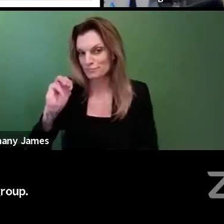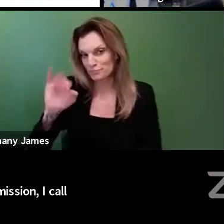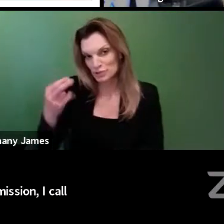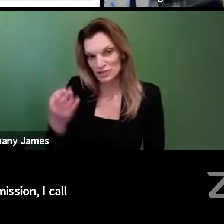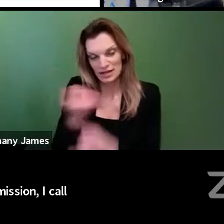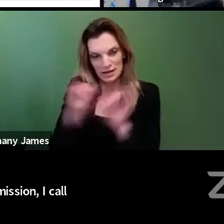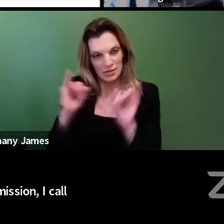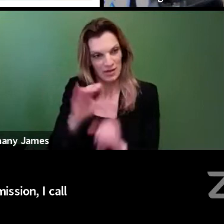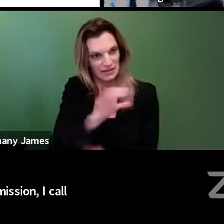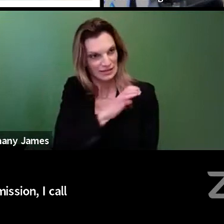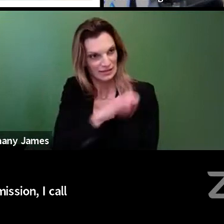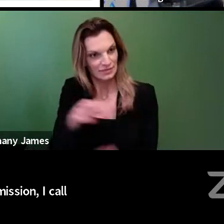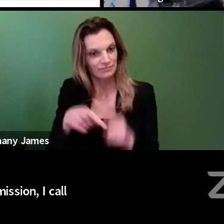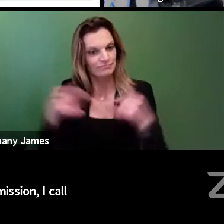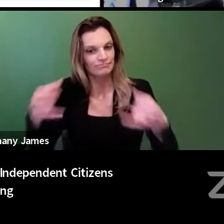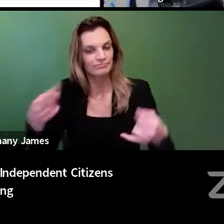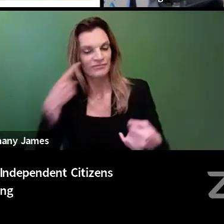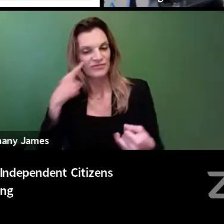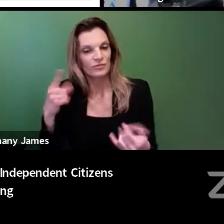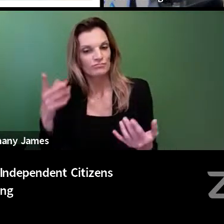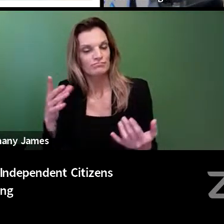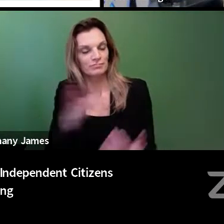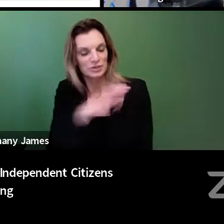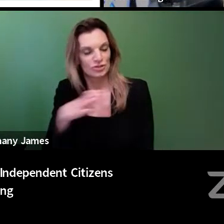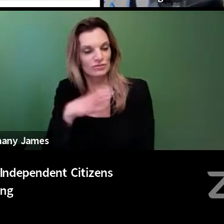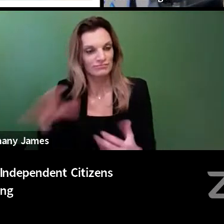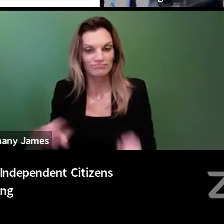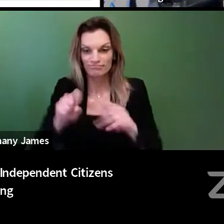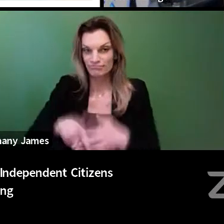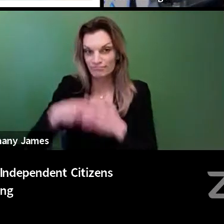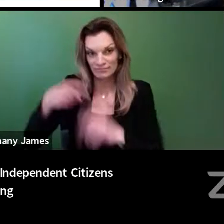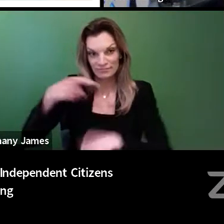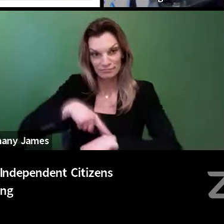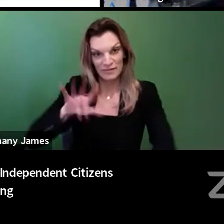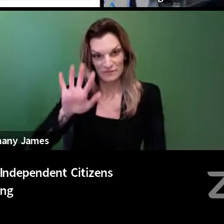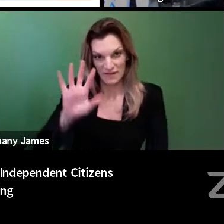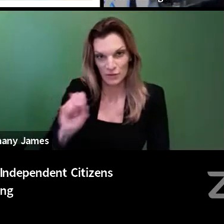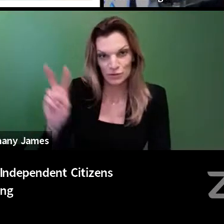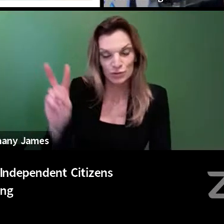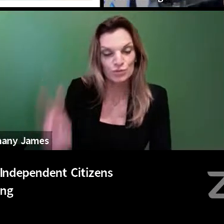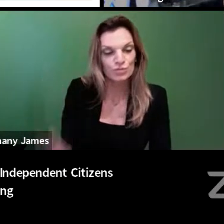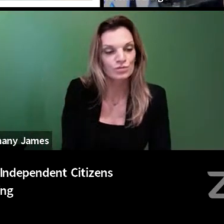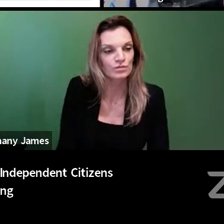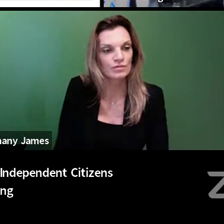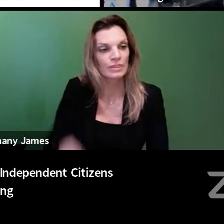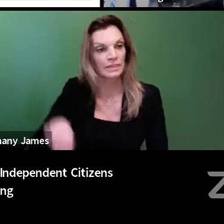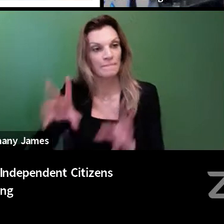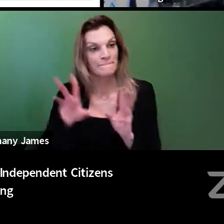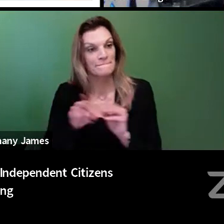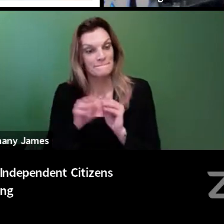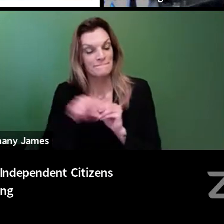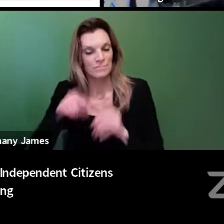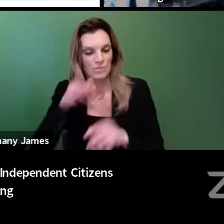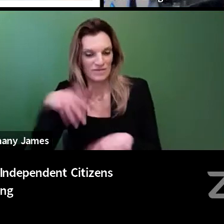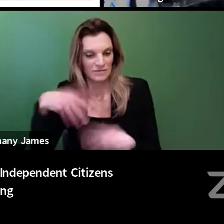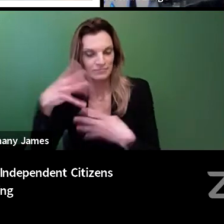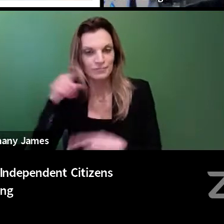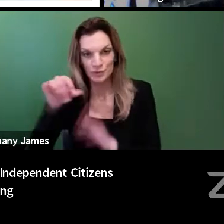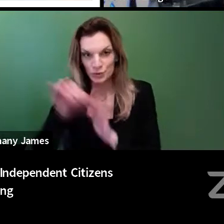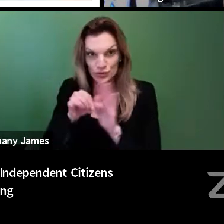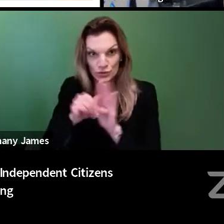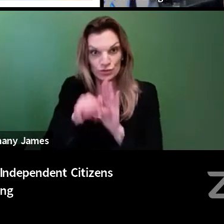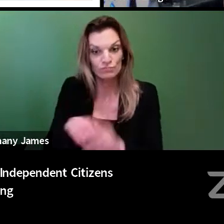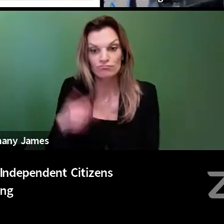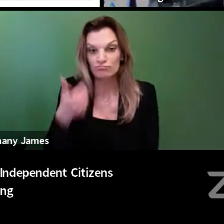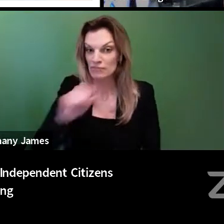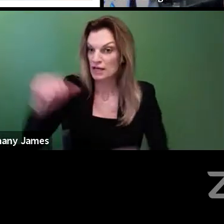Citizens Redistricting Commission to order at 5:02. This meeting is being live streamed on YouTube. For anyone